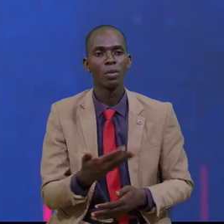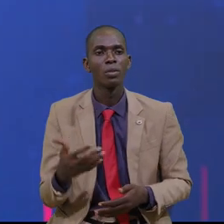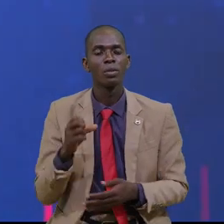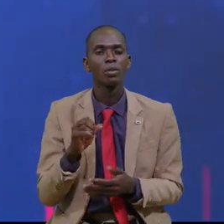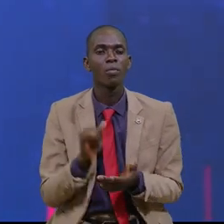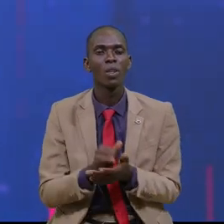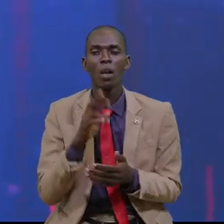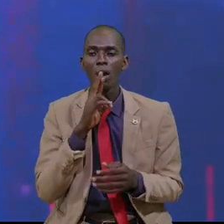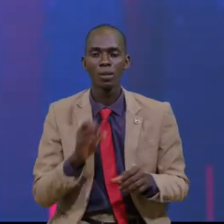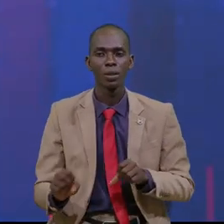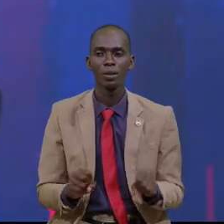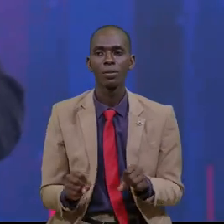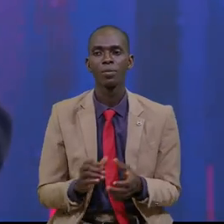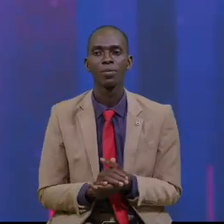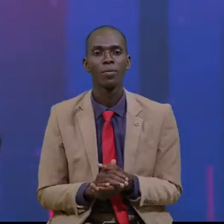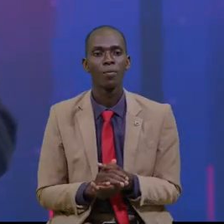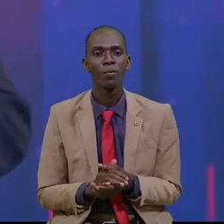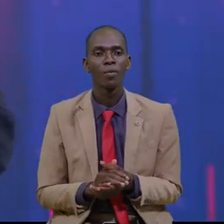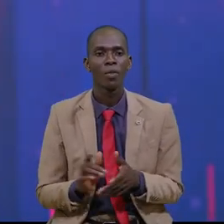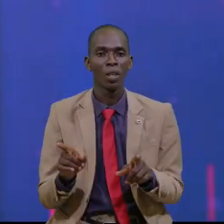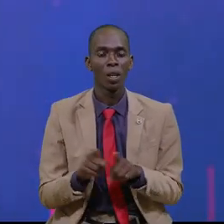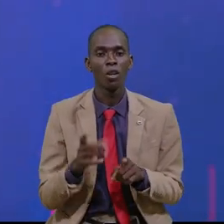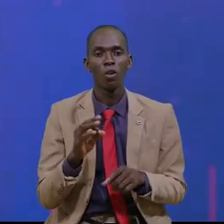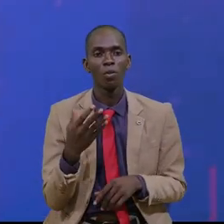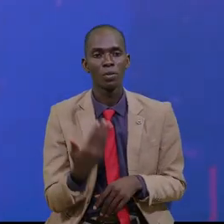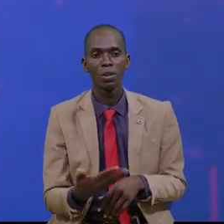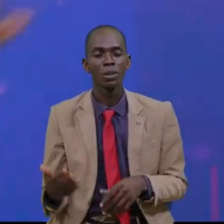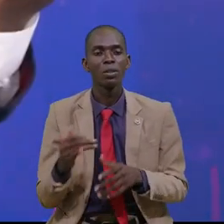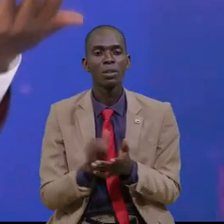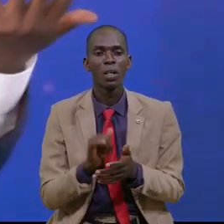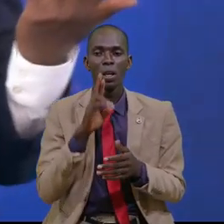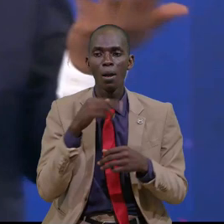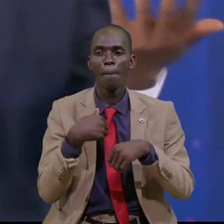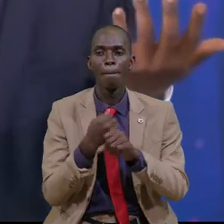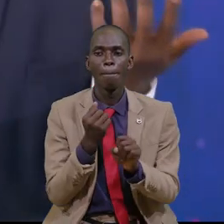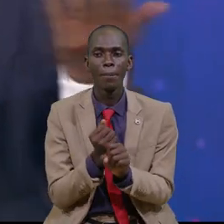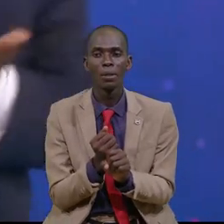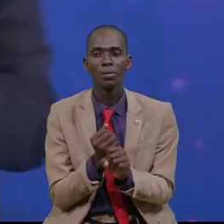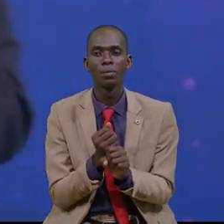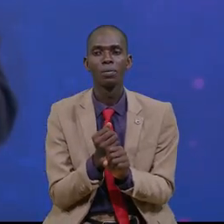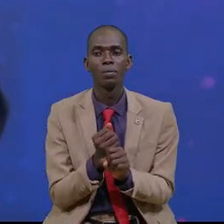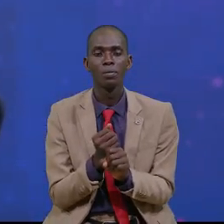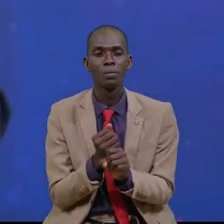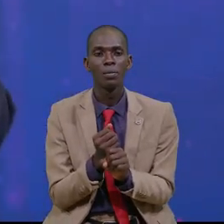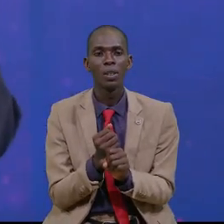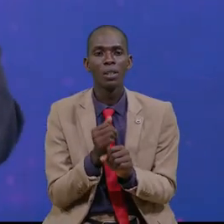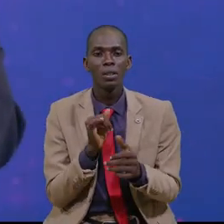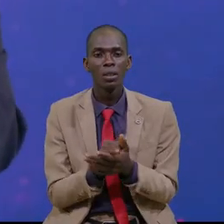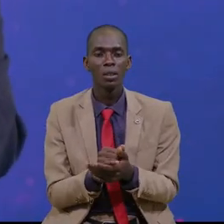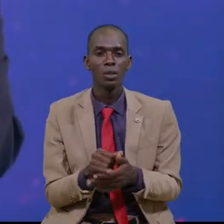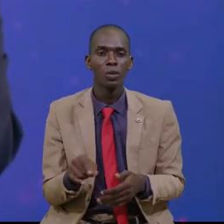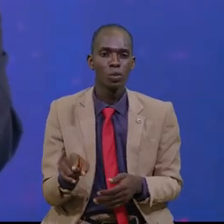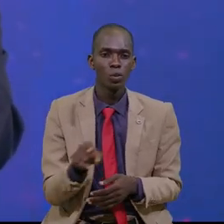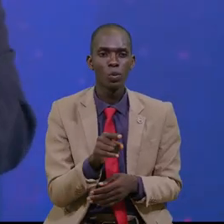are shaken, as of things that are made, that those